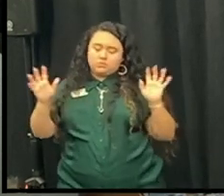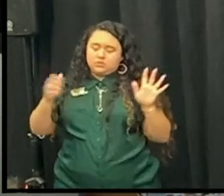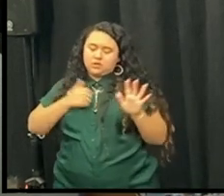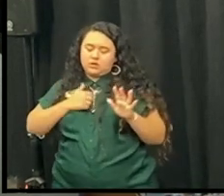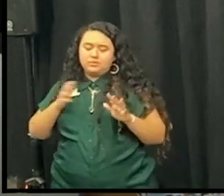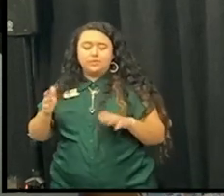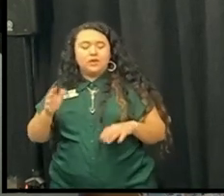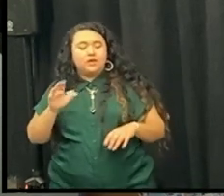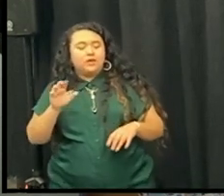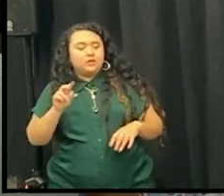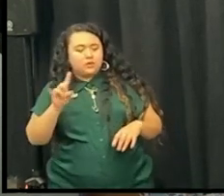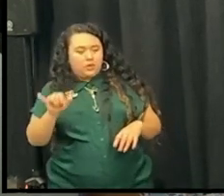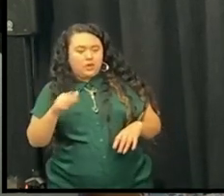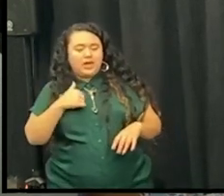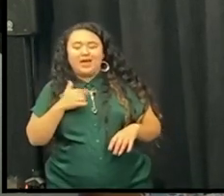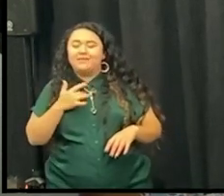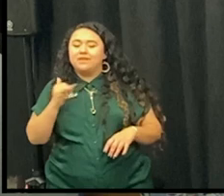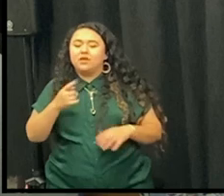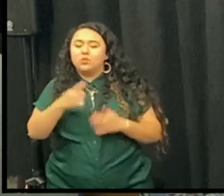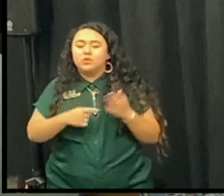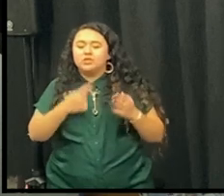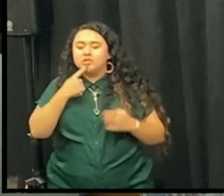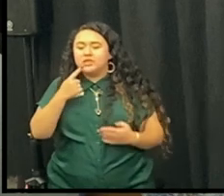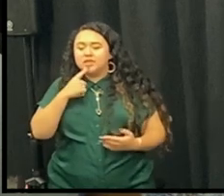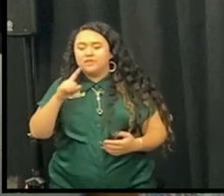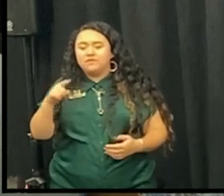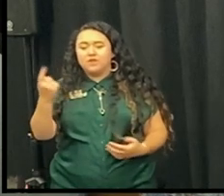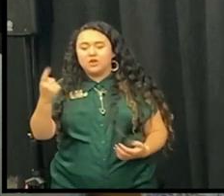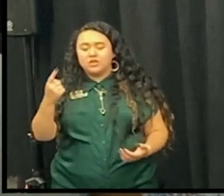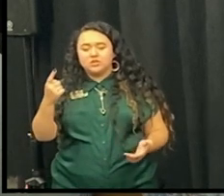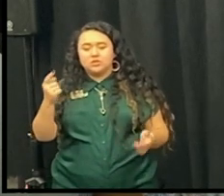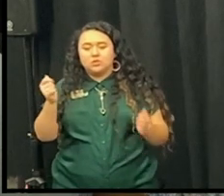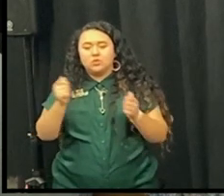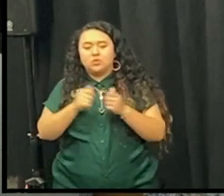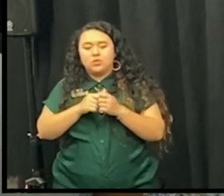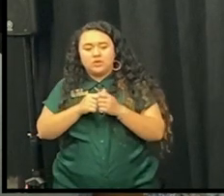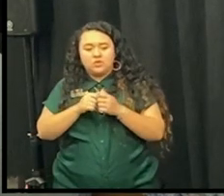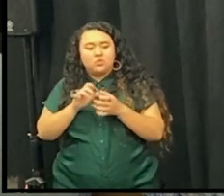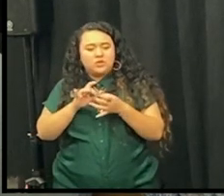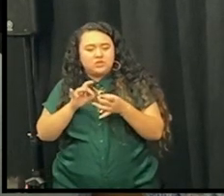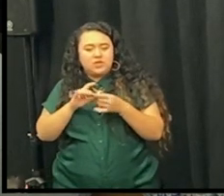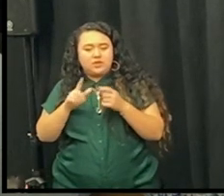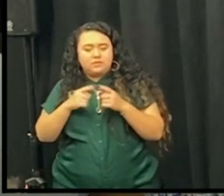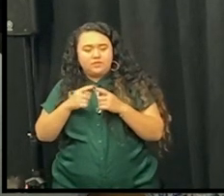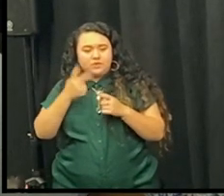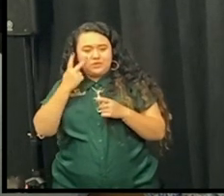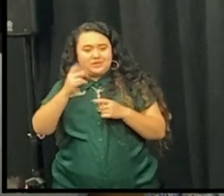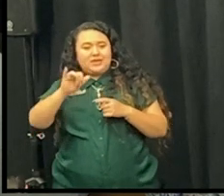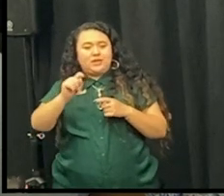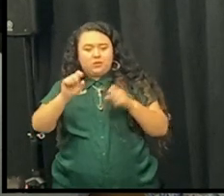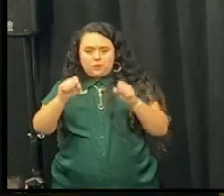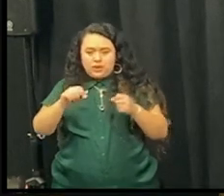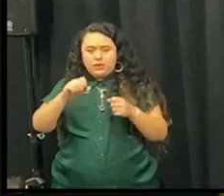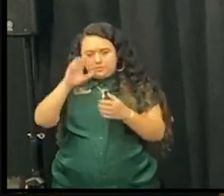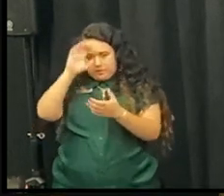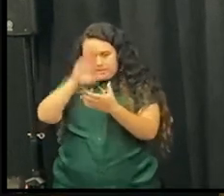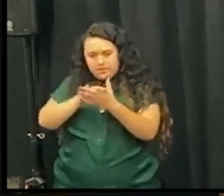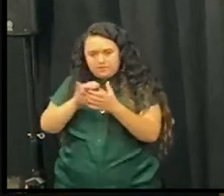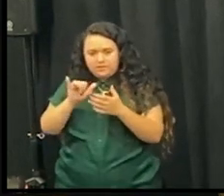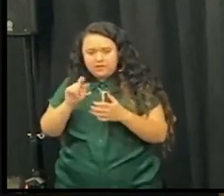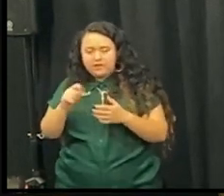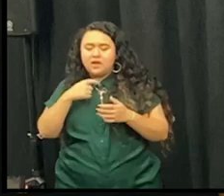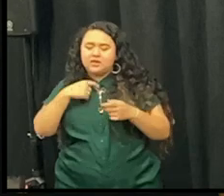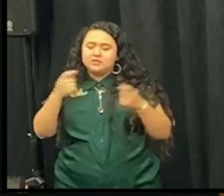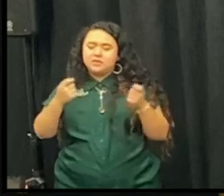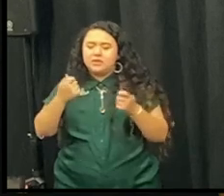I'm sorry. I feel like what you're saying, being the first, goes along with what you were saying before about if you see it, you can believe it, you know? So I celebrate anytime